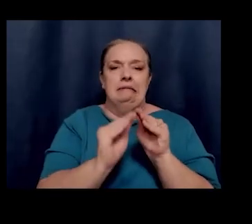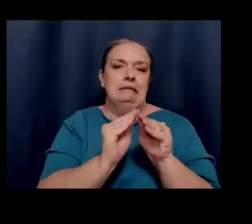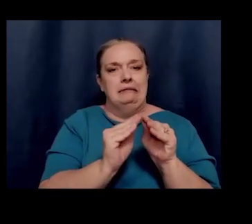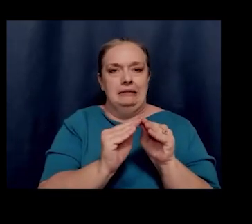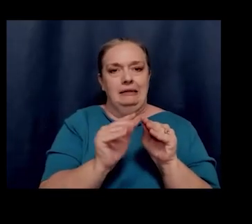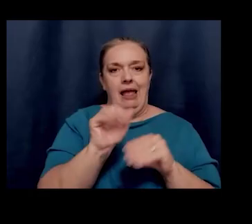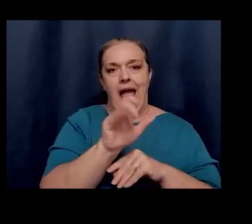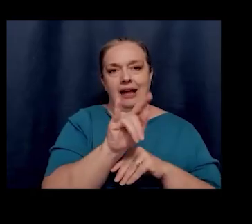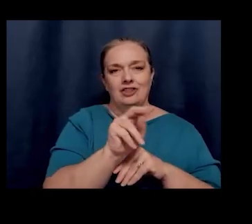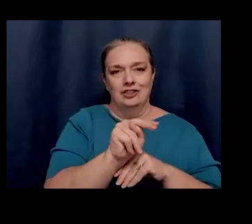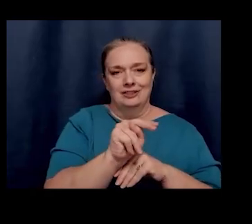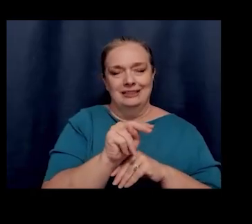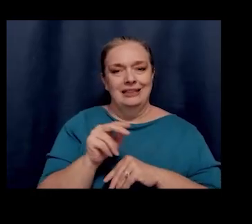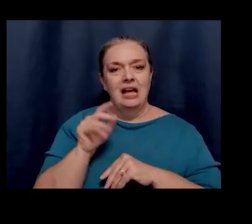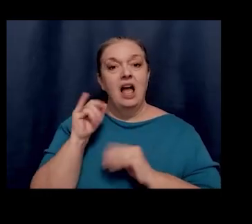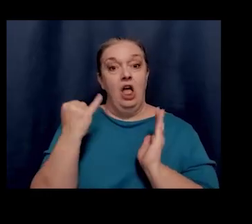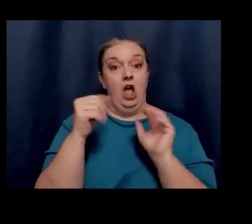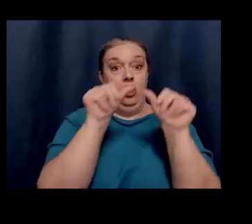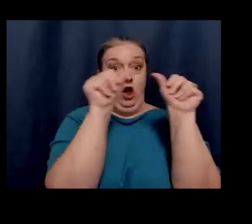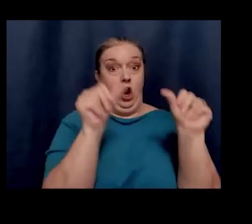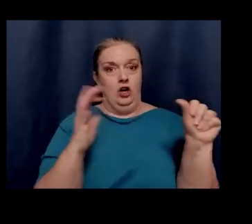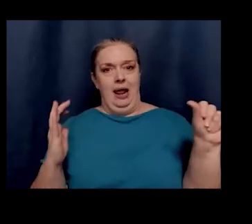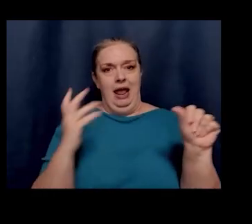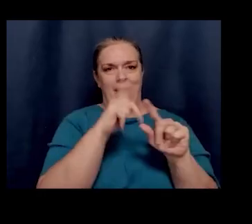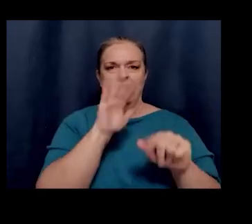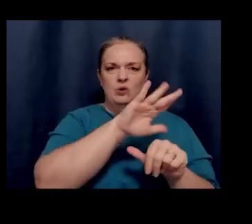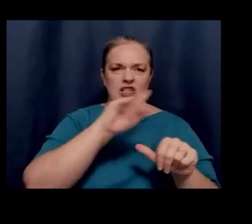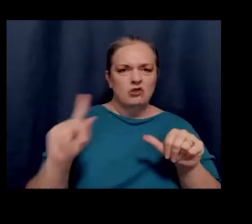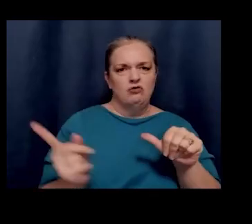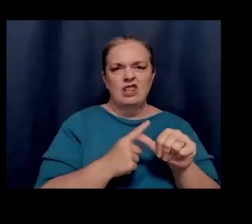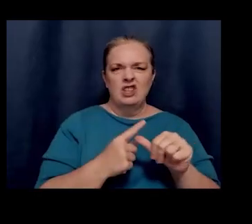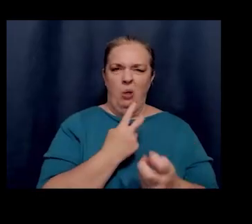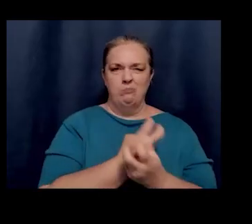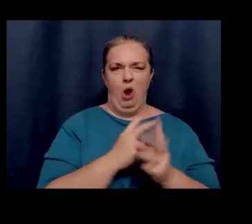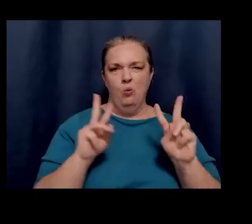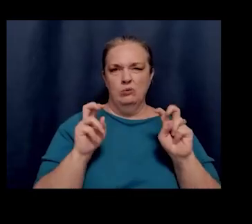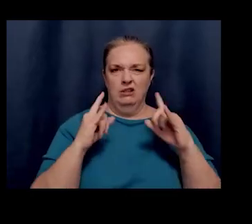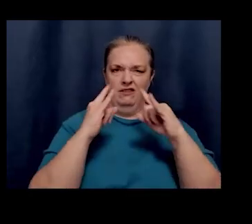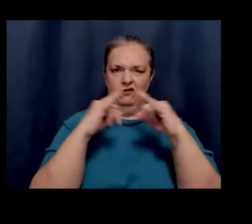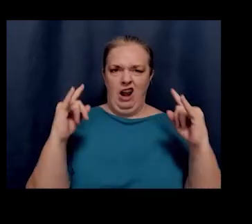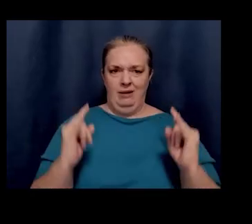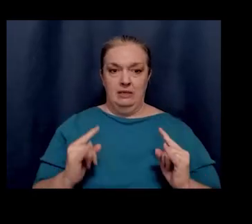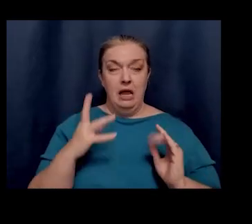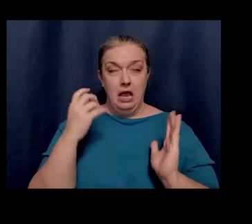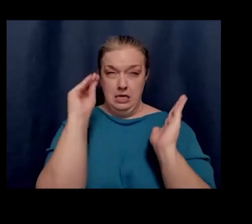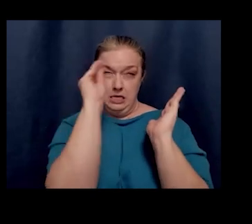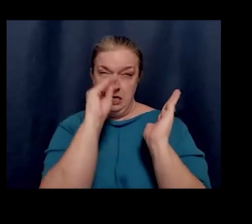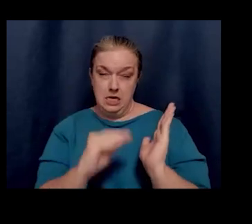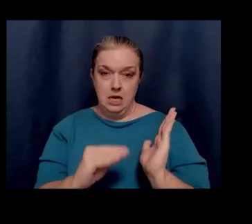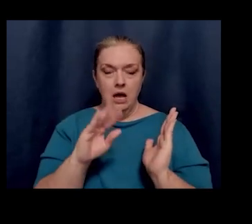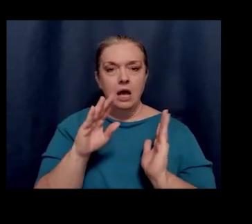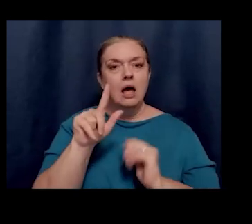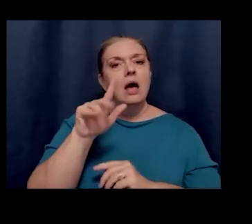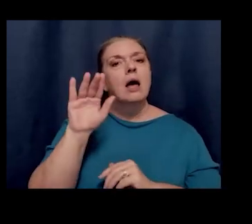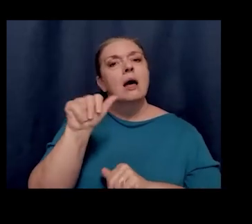deemed maintenance actions, returning the architecture to its original bones. He even recorded the cracks and history of the plaster